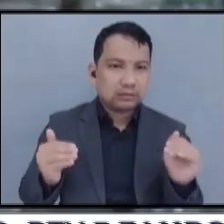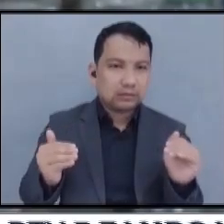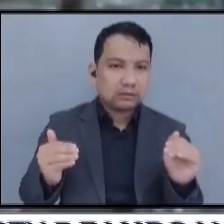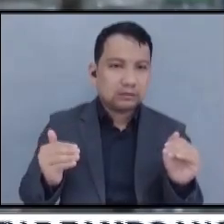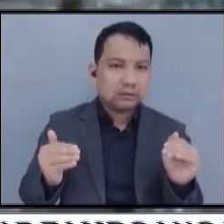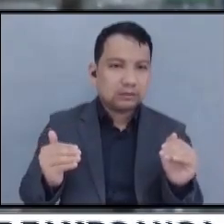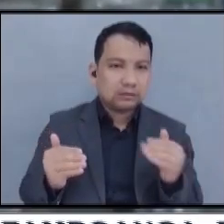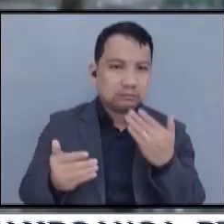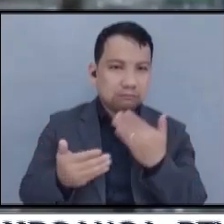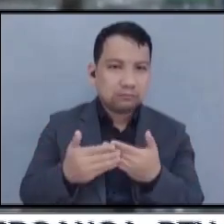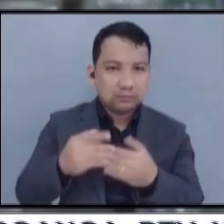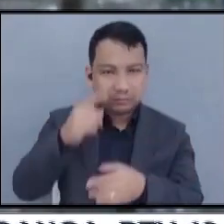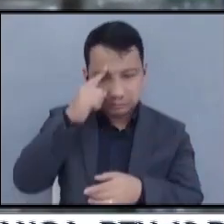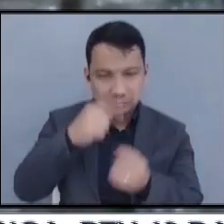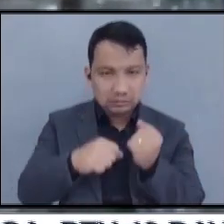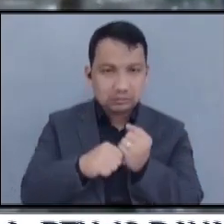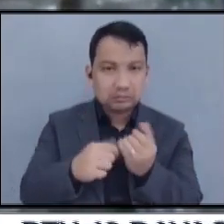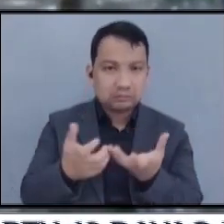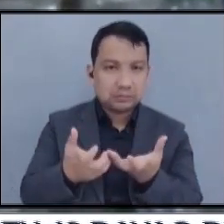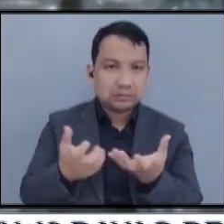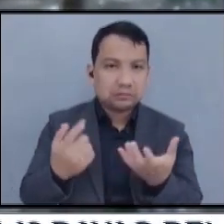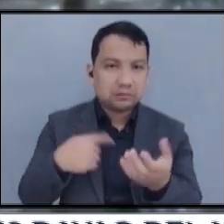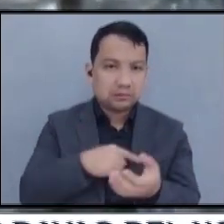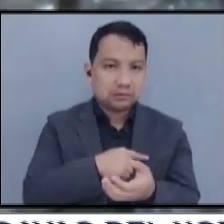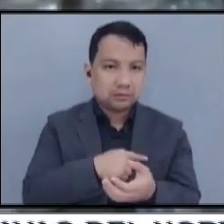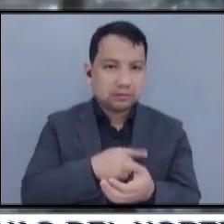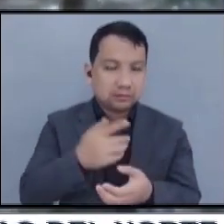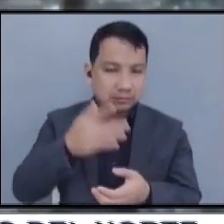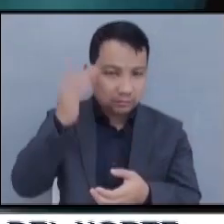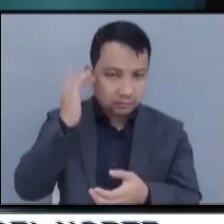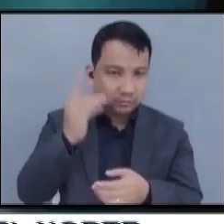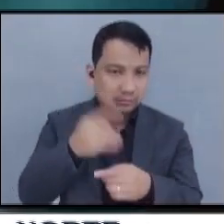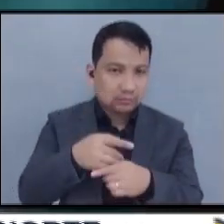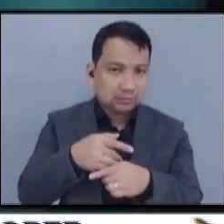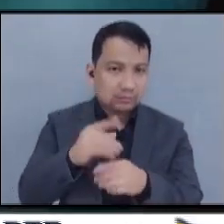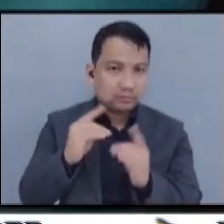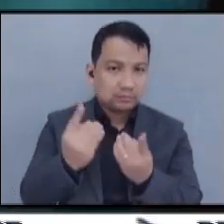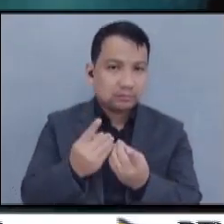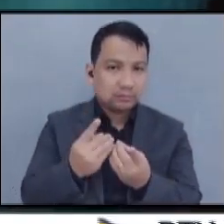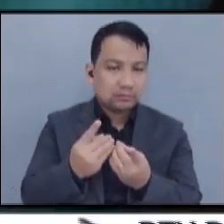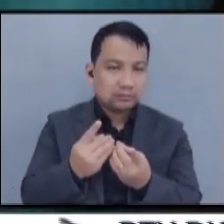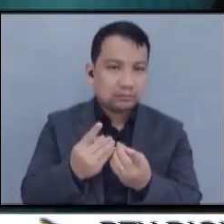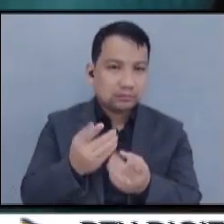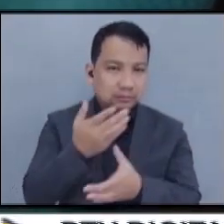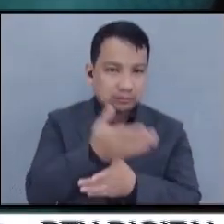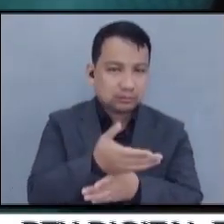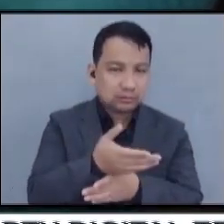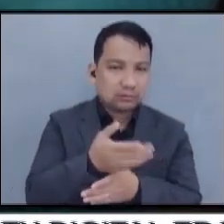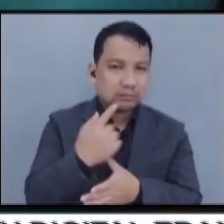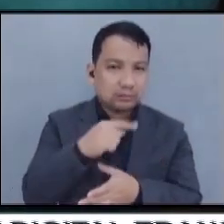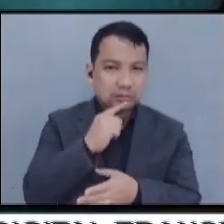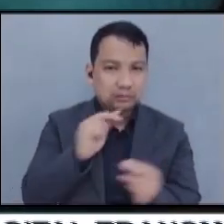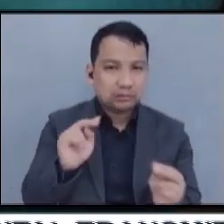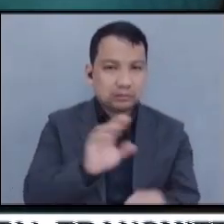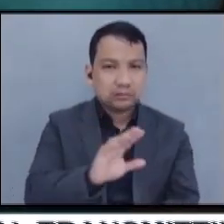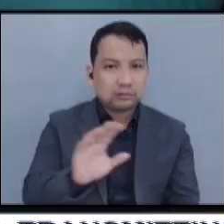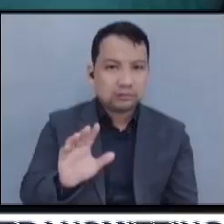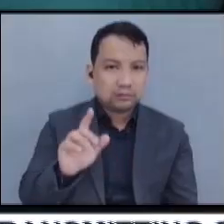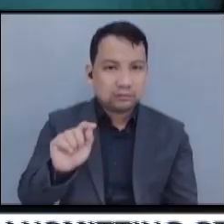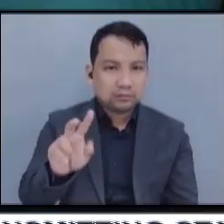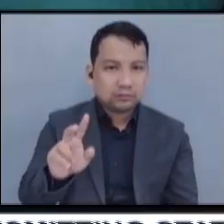proven warant our sensitive department to talk to them danielas para sa Pambansang TV sa bagong